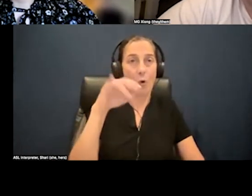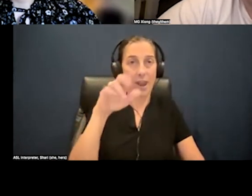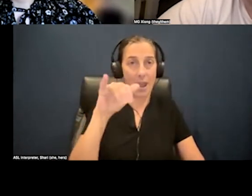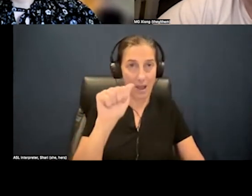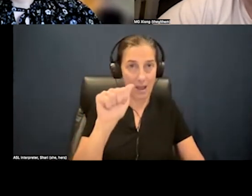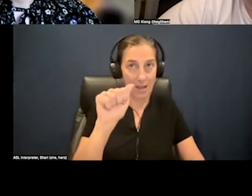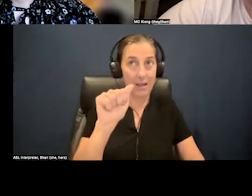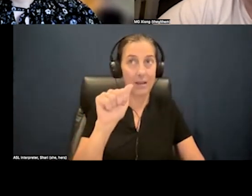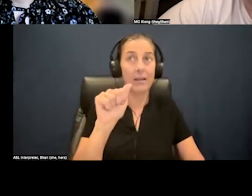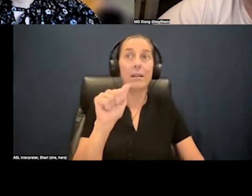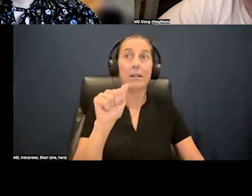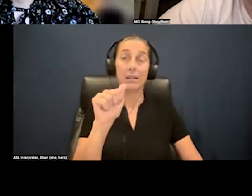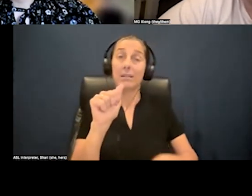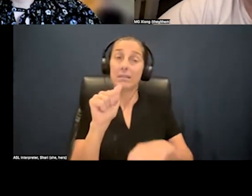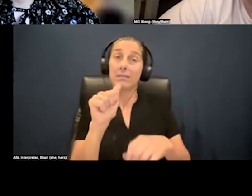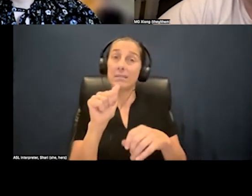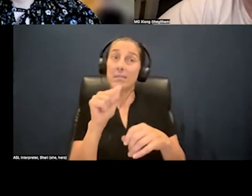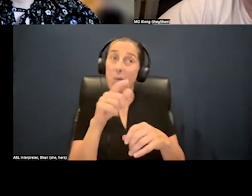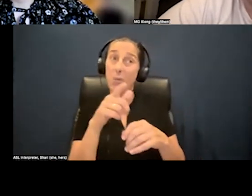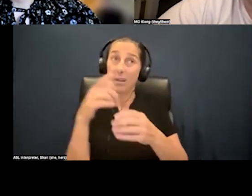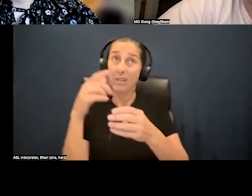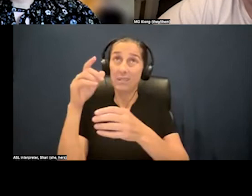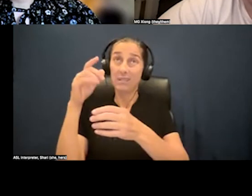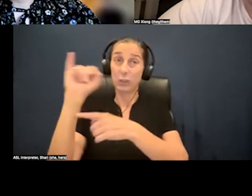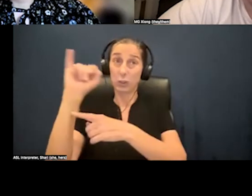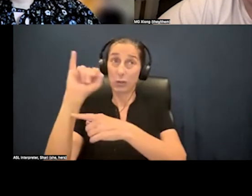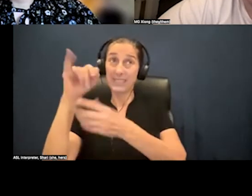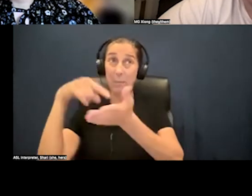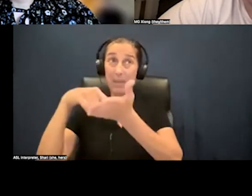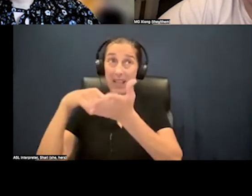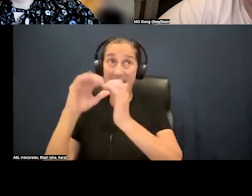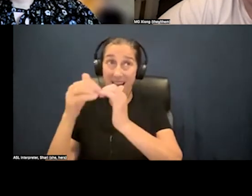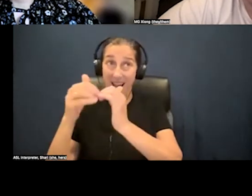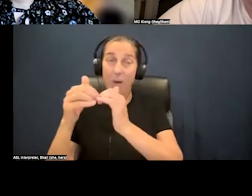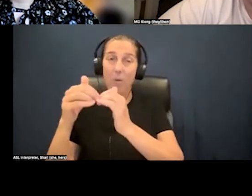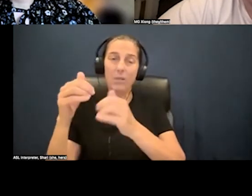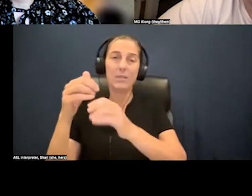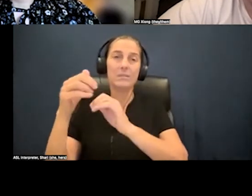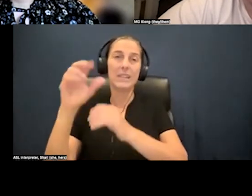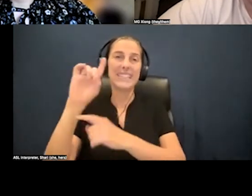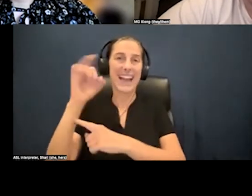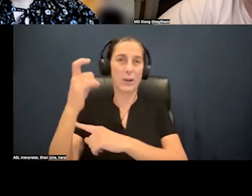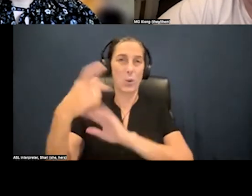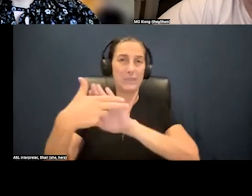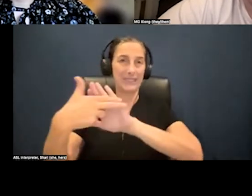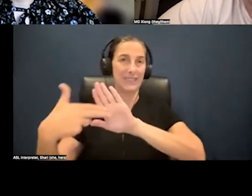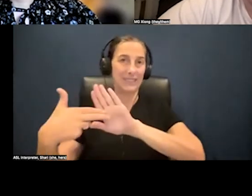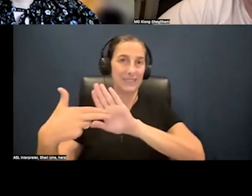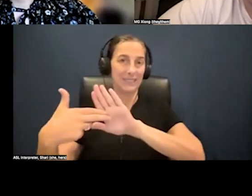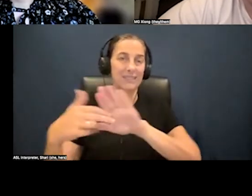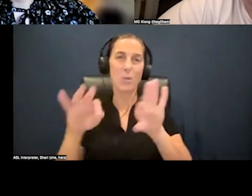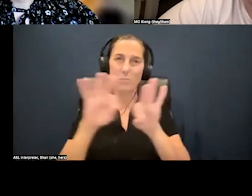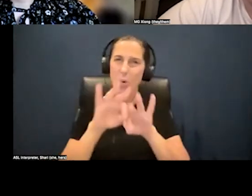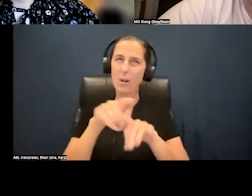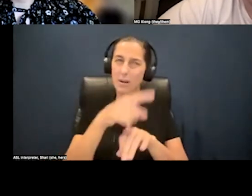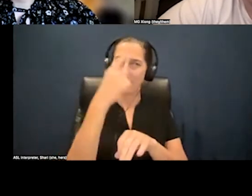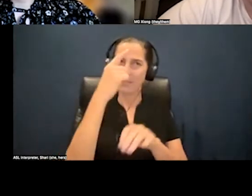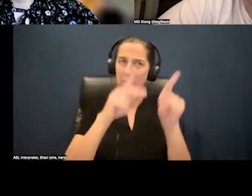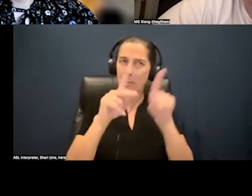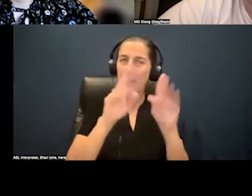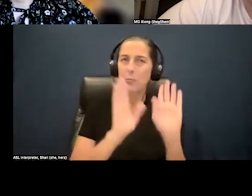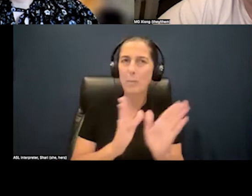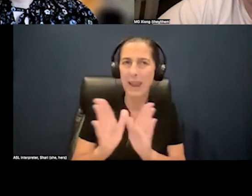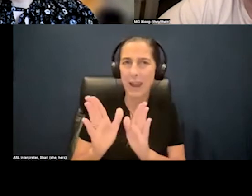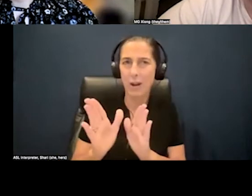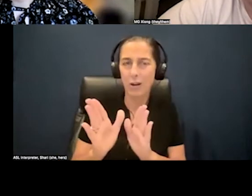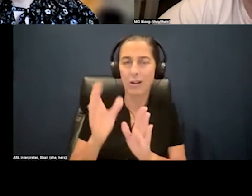that care is going to be billed under that diagnosis, I think, is an important consideration to prepare for, and something that I talk a lot with